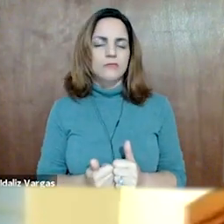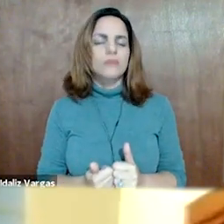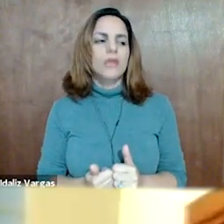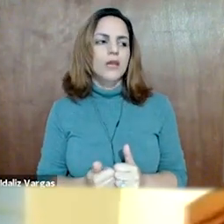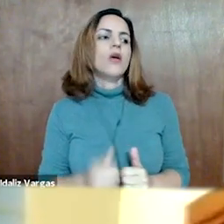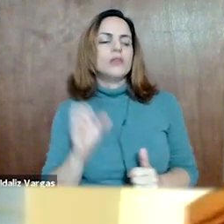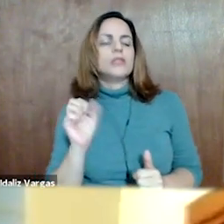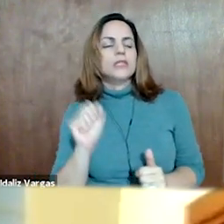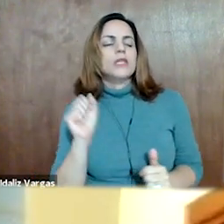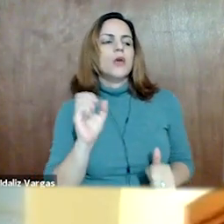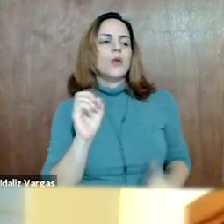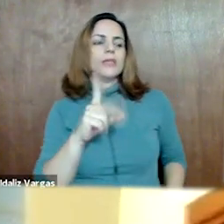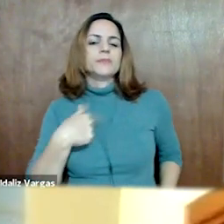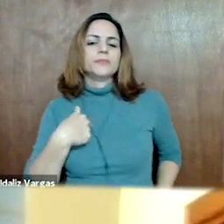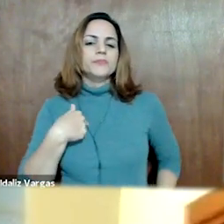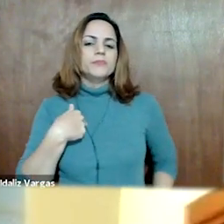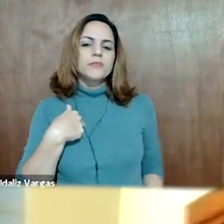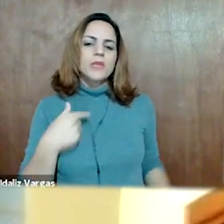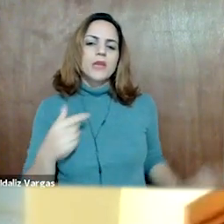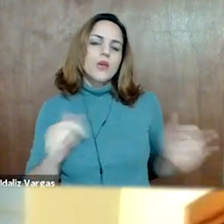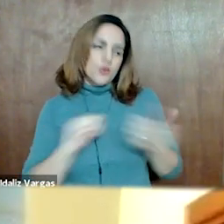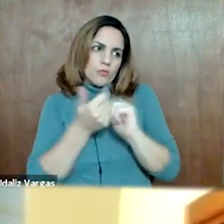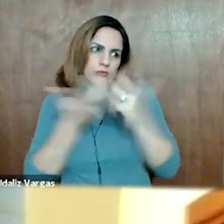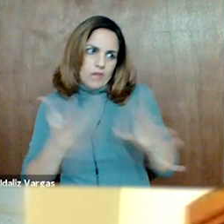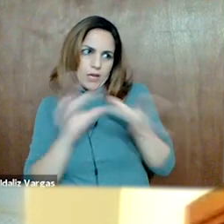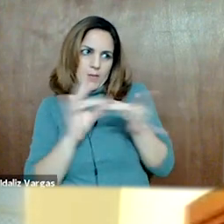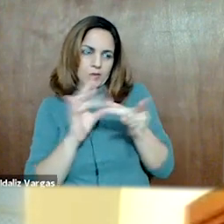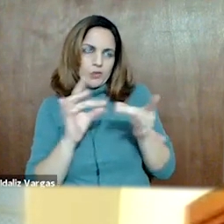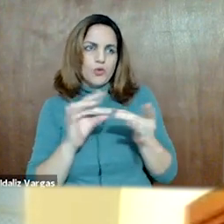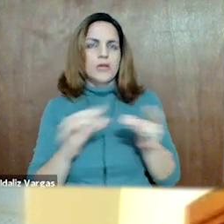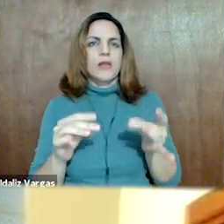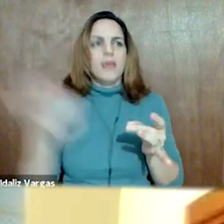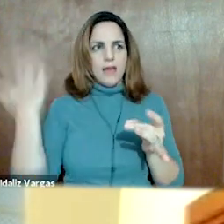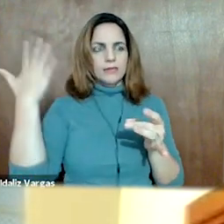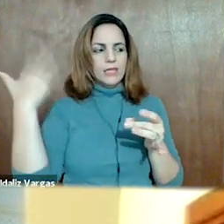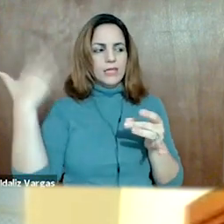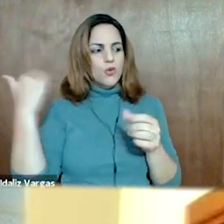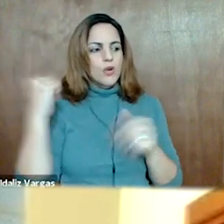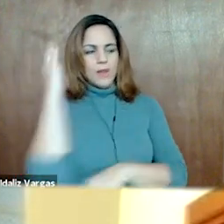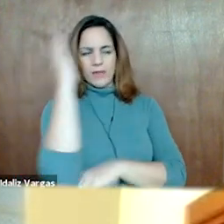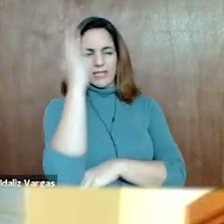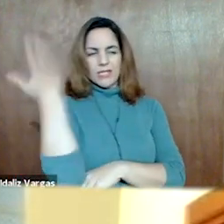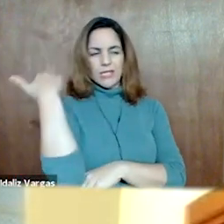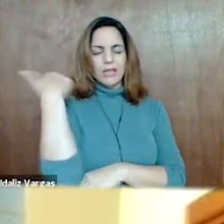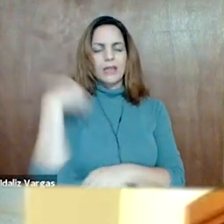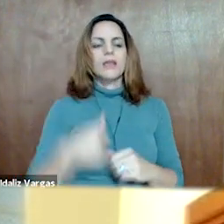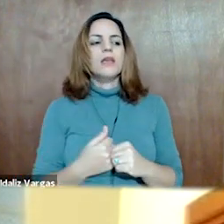as I mentioned in my opening remarks, those of us whose families brought us